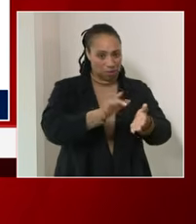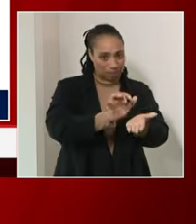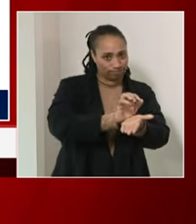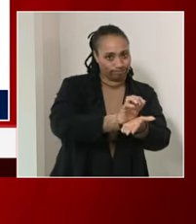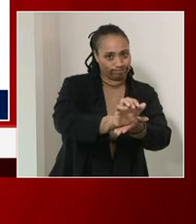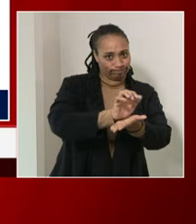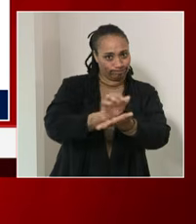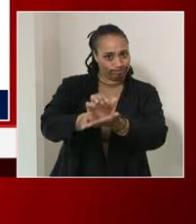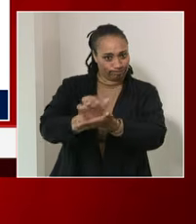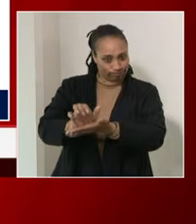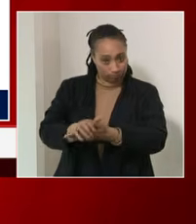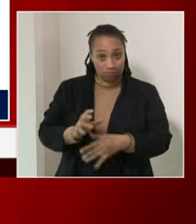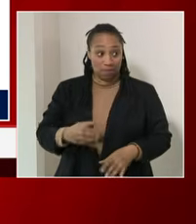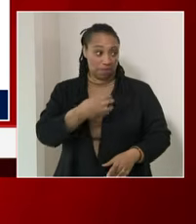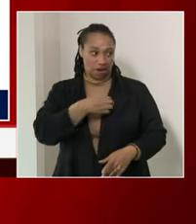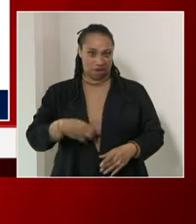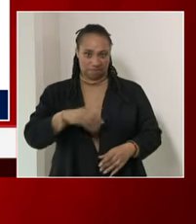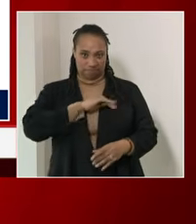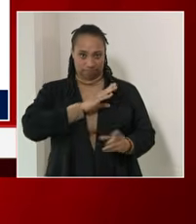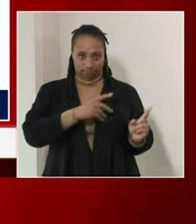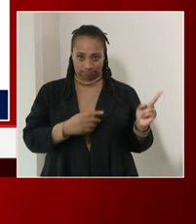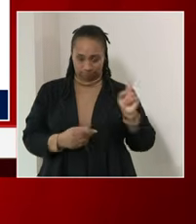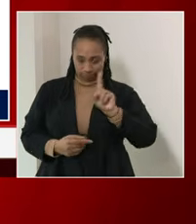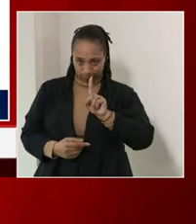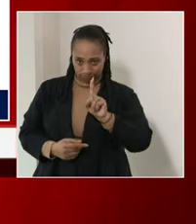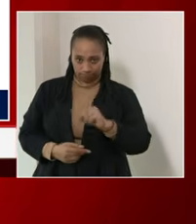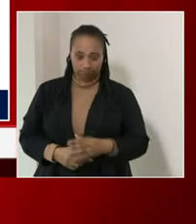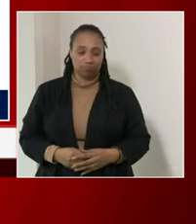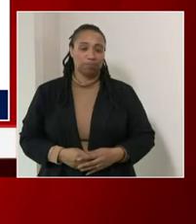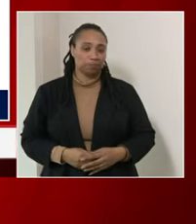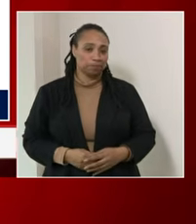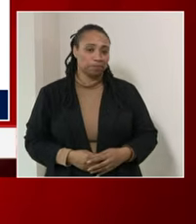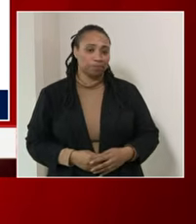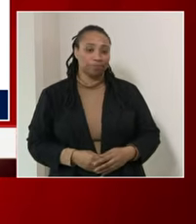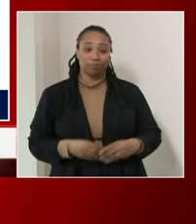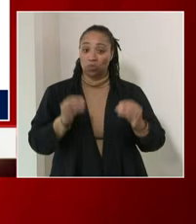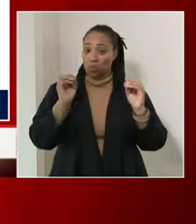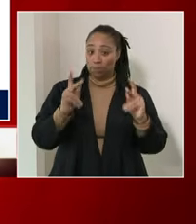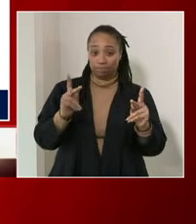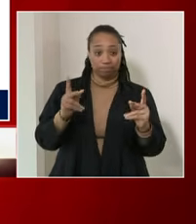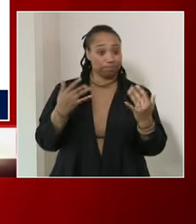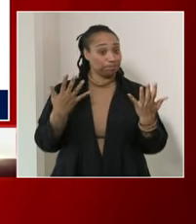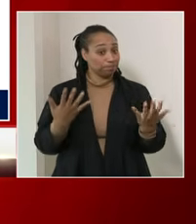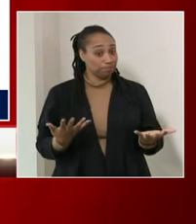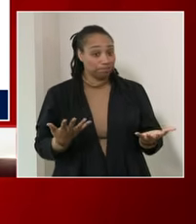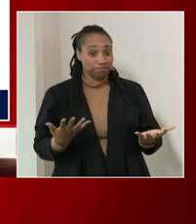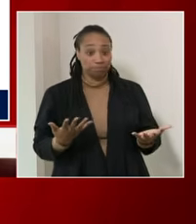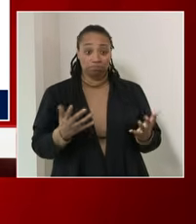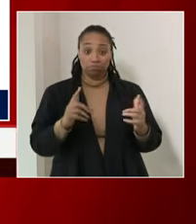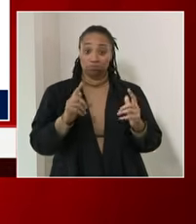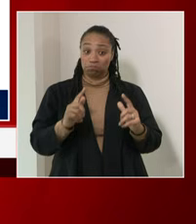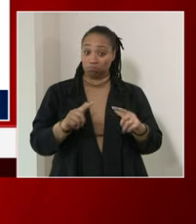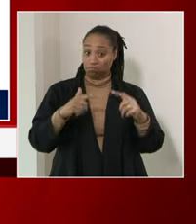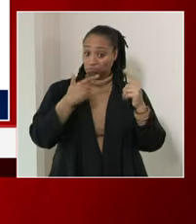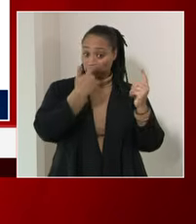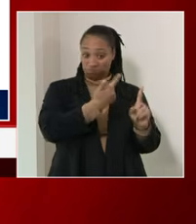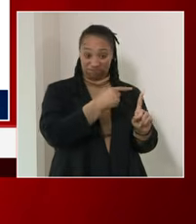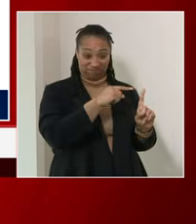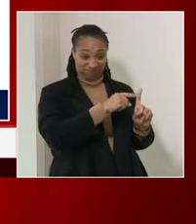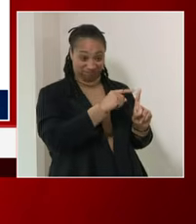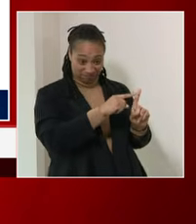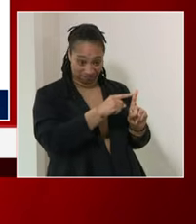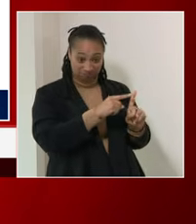Okay, and I wanted to just turn to Director Hines briefly